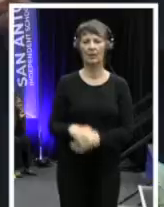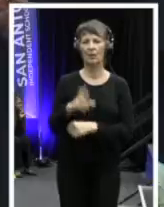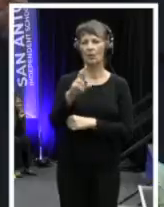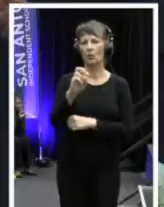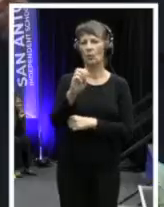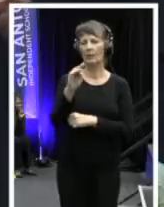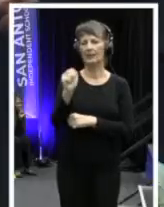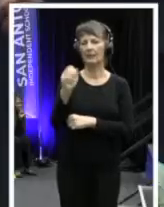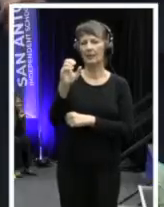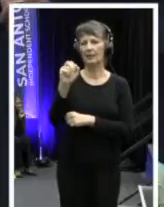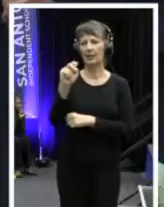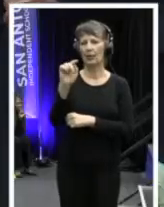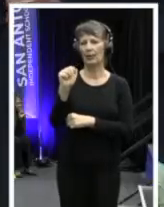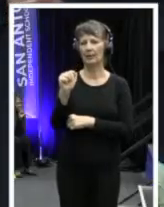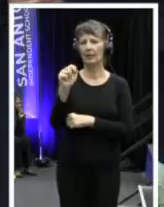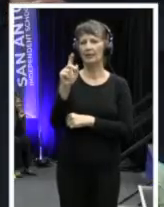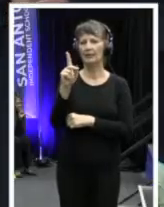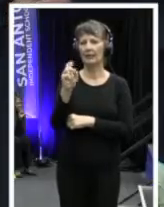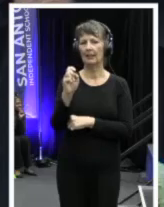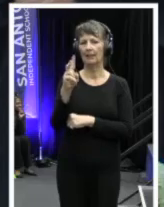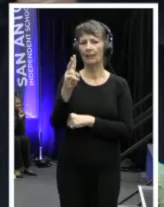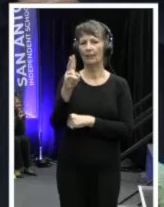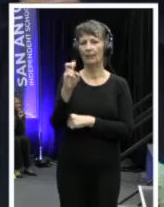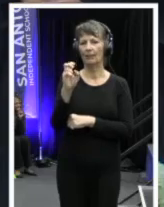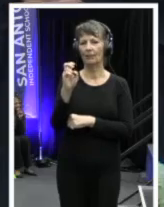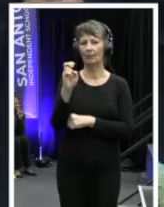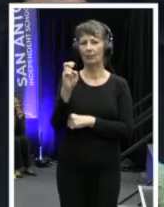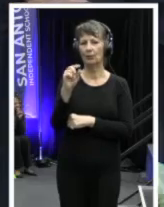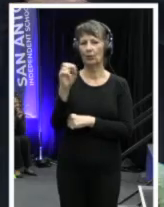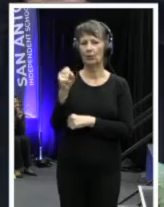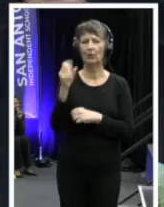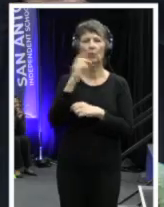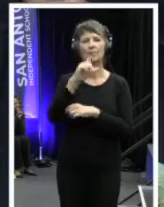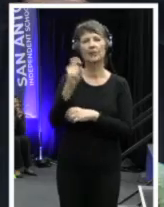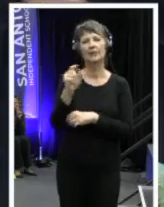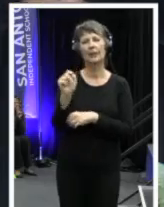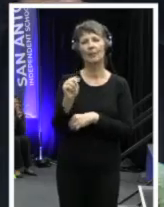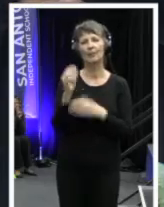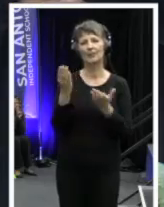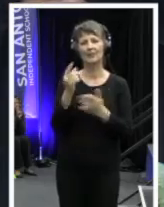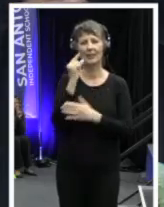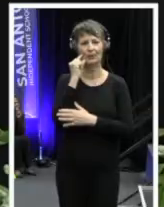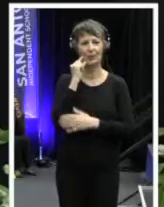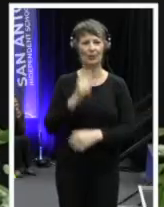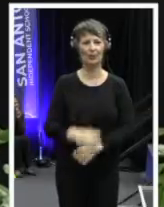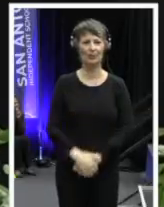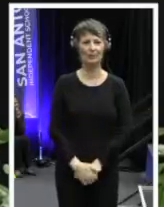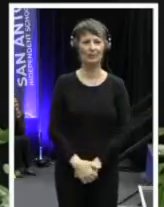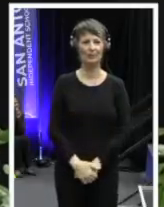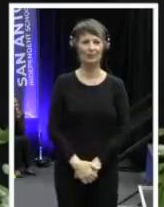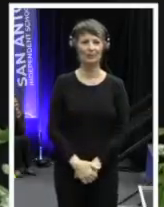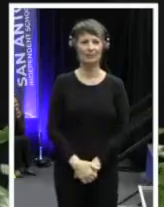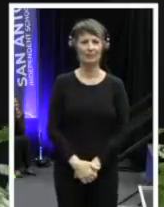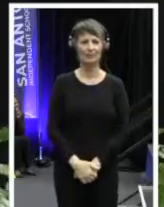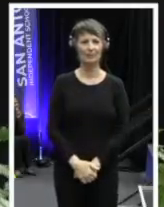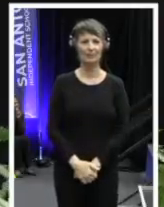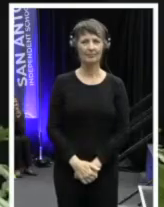Rebecca Carolina Verduzco will be attending Texas A&M University at San Antonio.